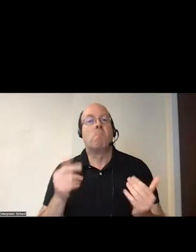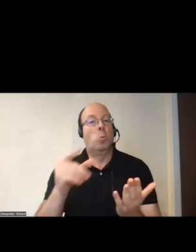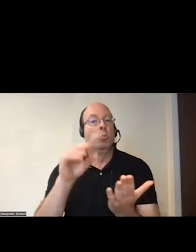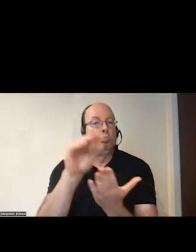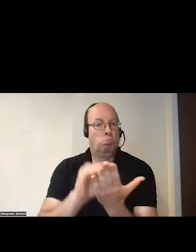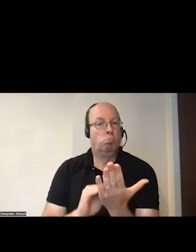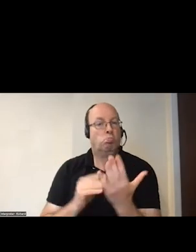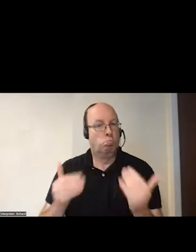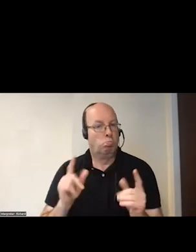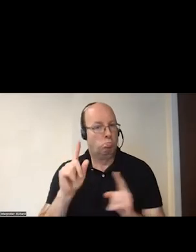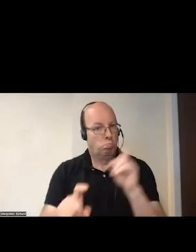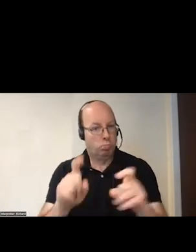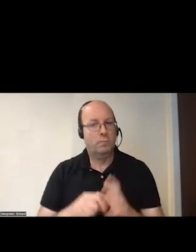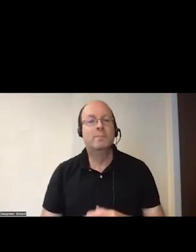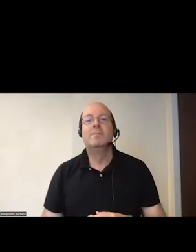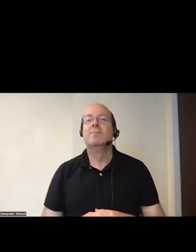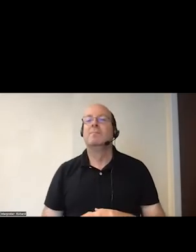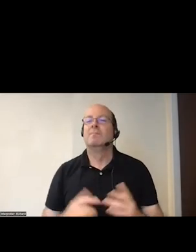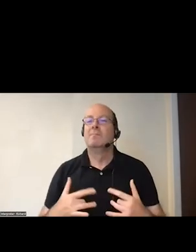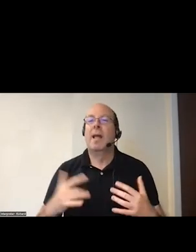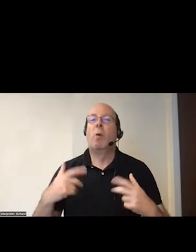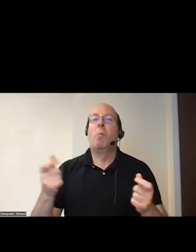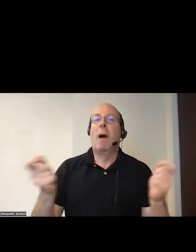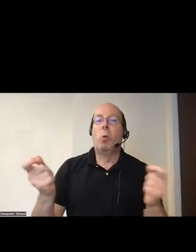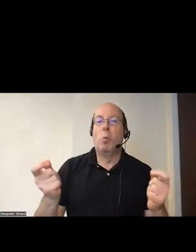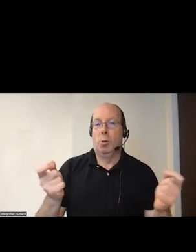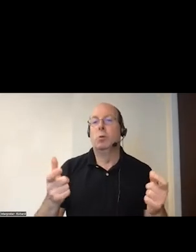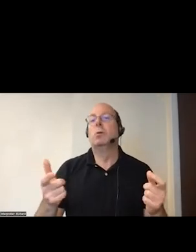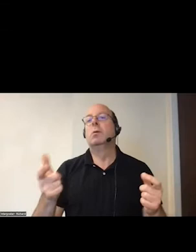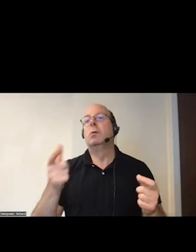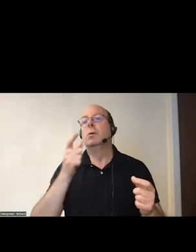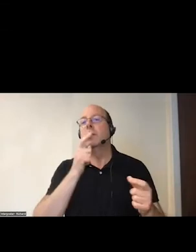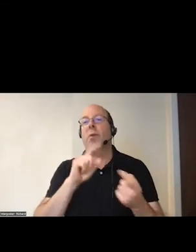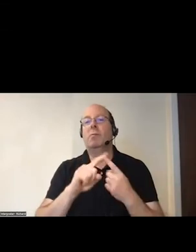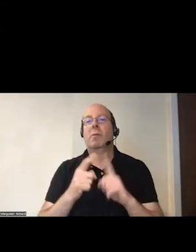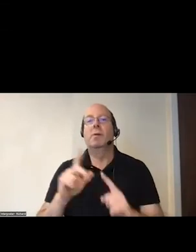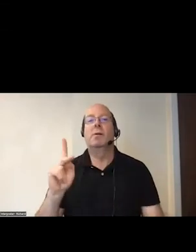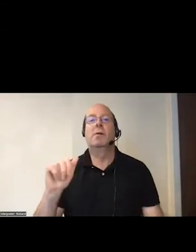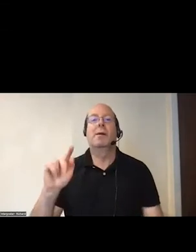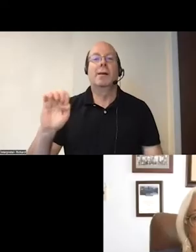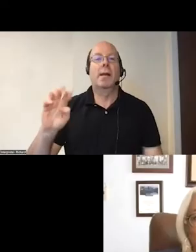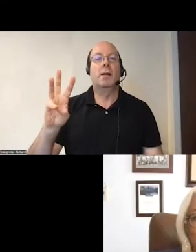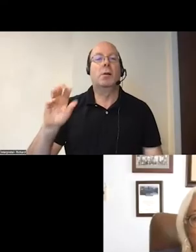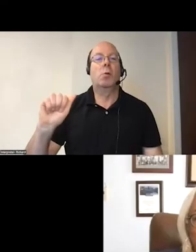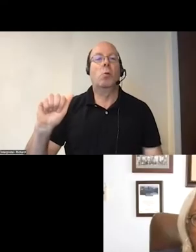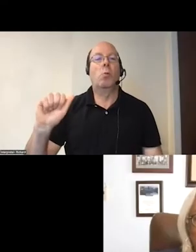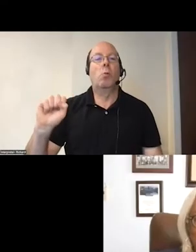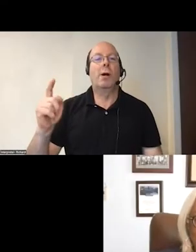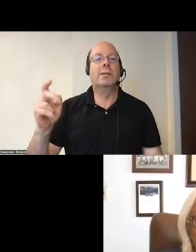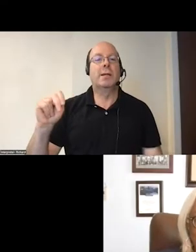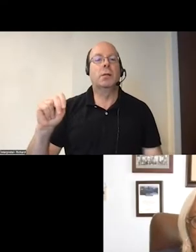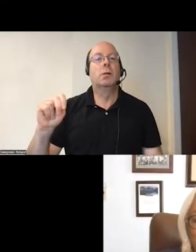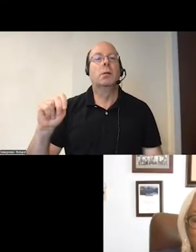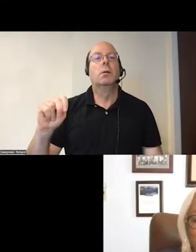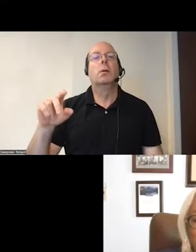questions. I'm very excited to introduce the moderator for today's session, my friend Kate Washington. I was first introduced to Kate by